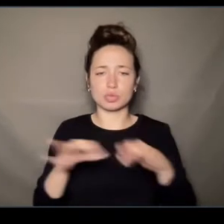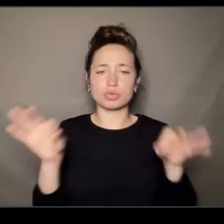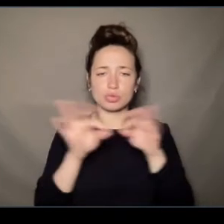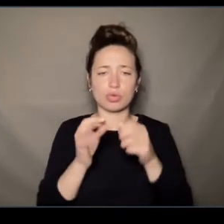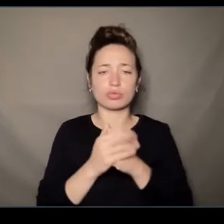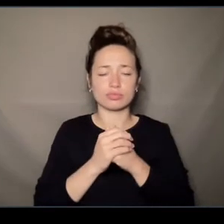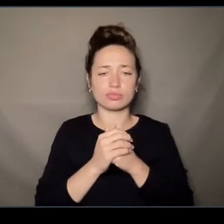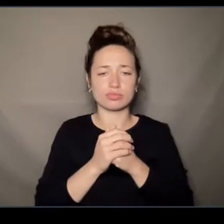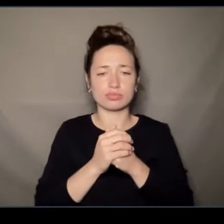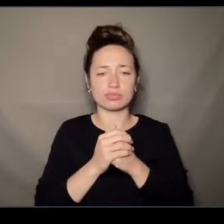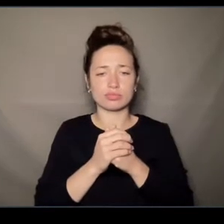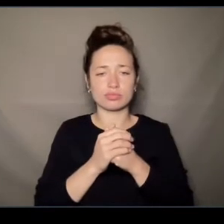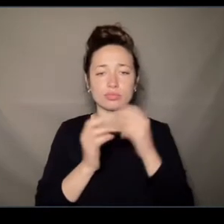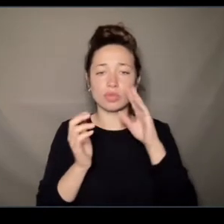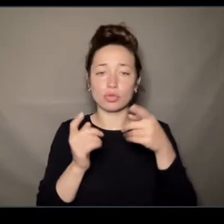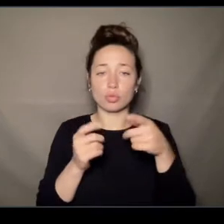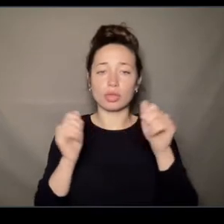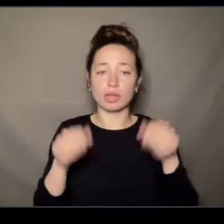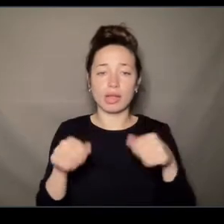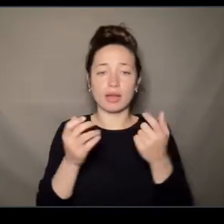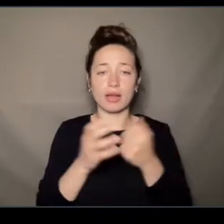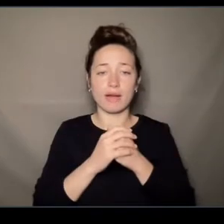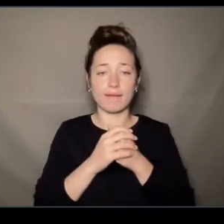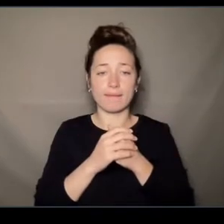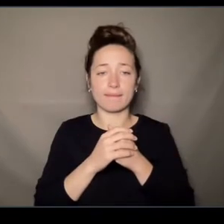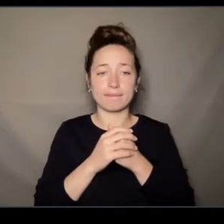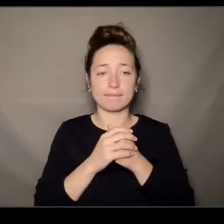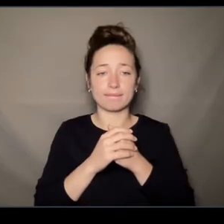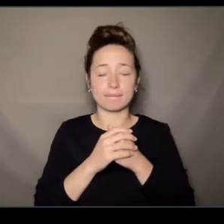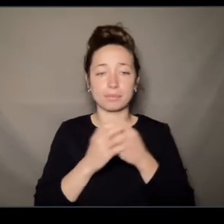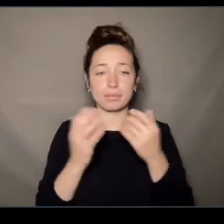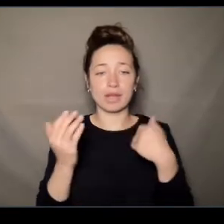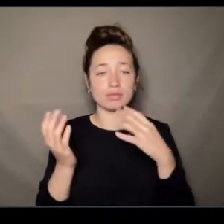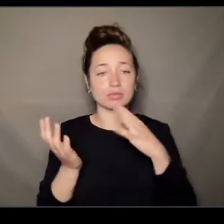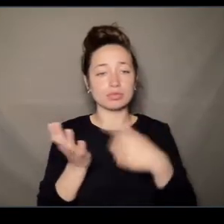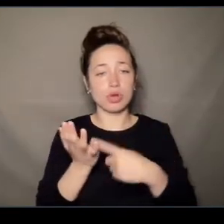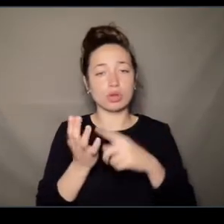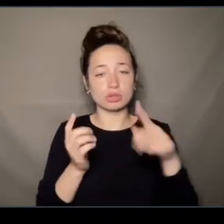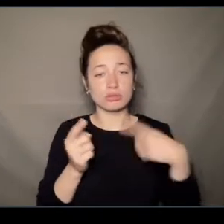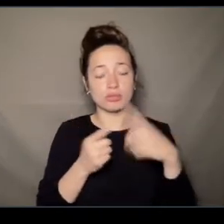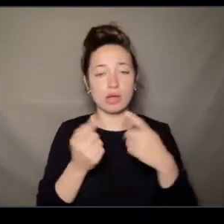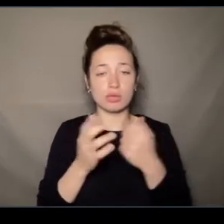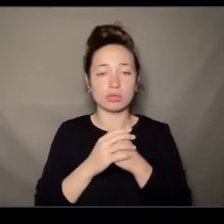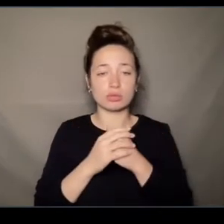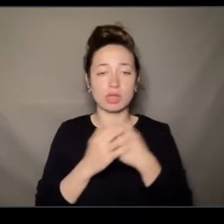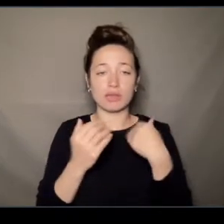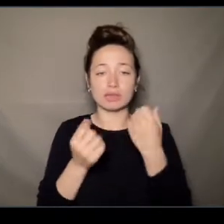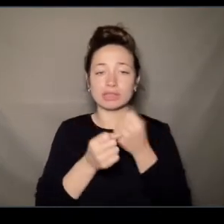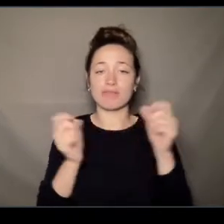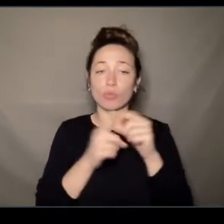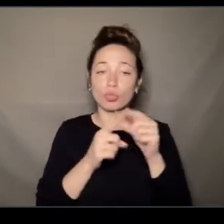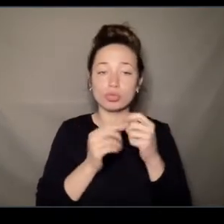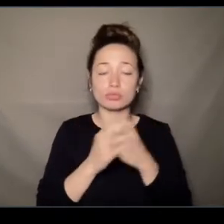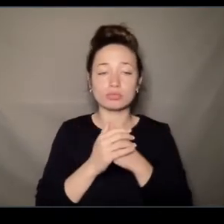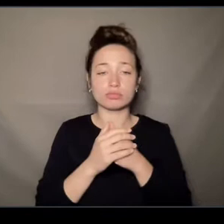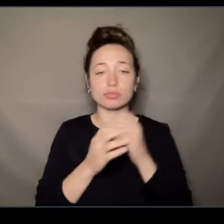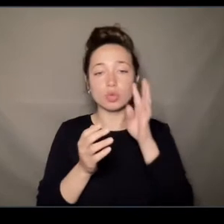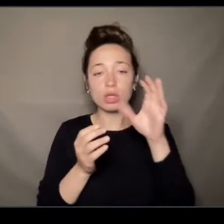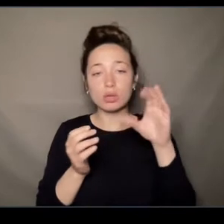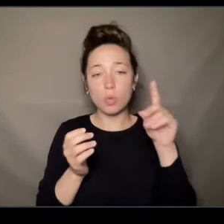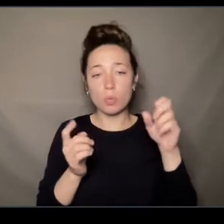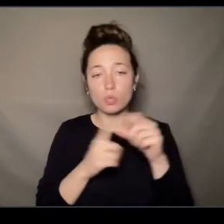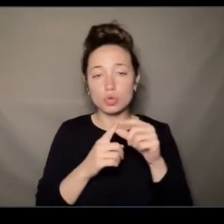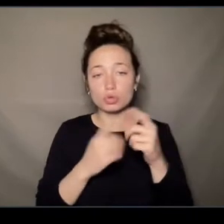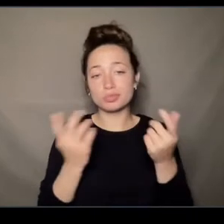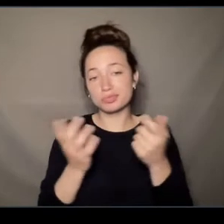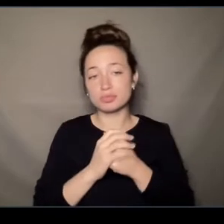having that safety net is crucial. You know, you can have this talks about have a safe word, create a code word. So if